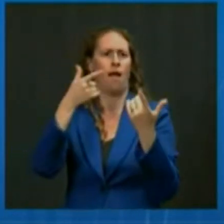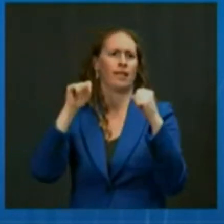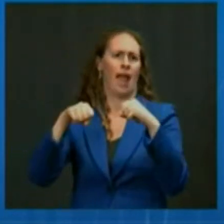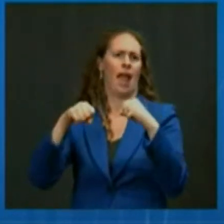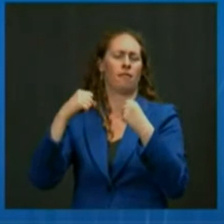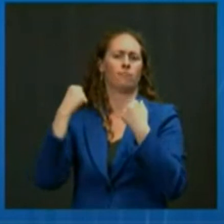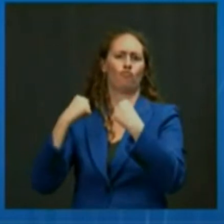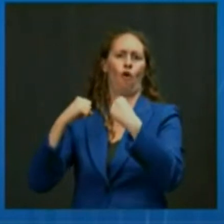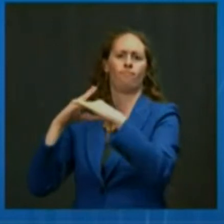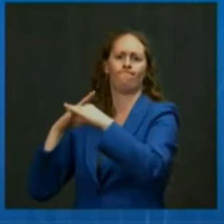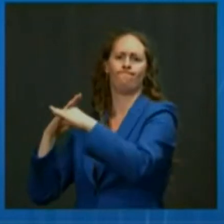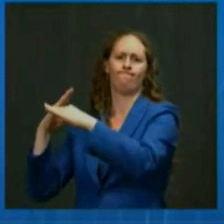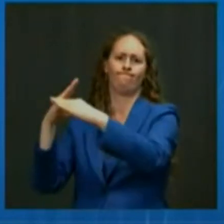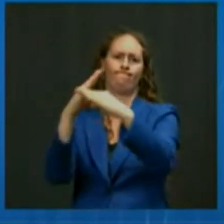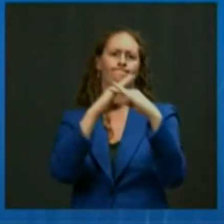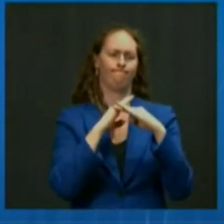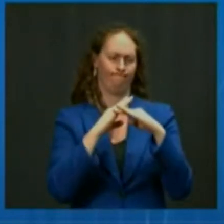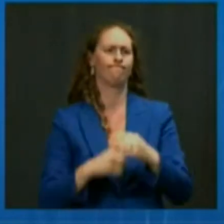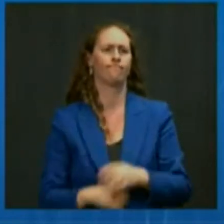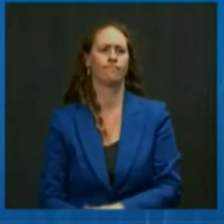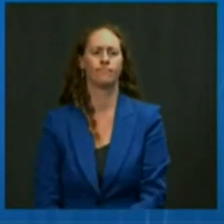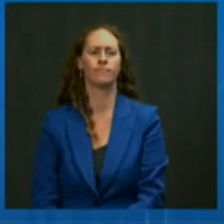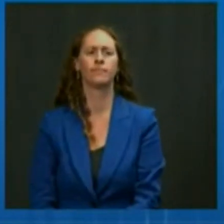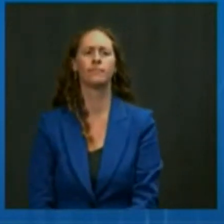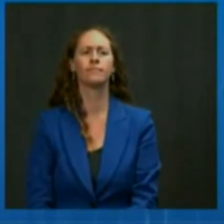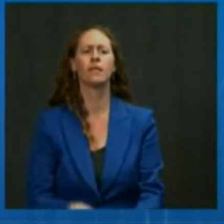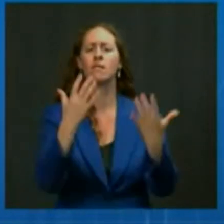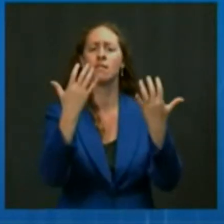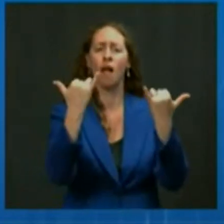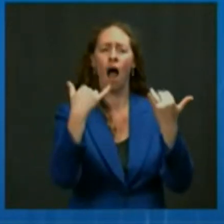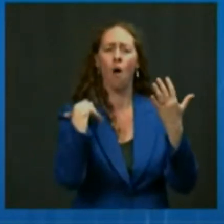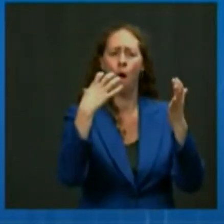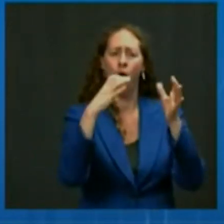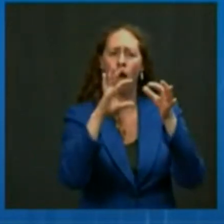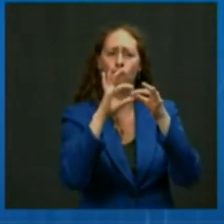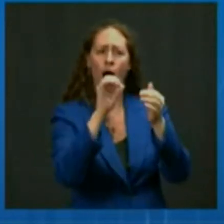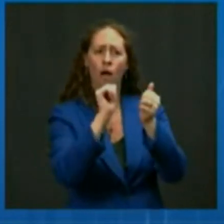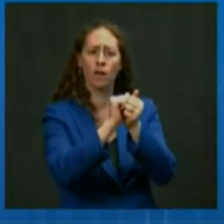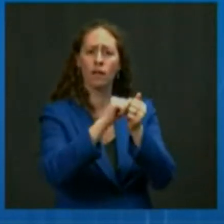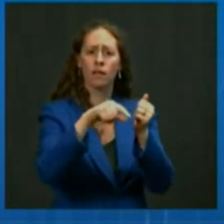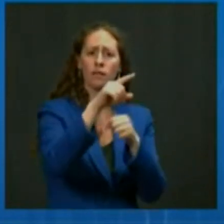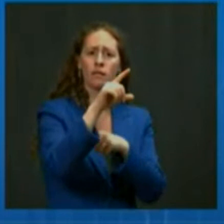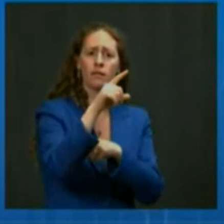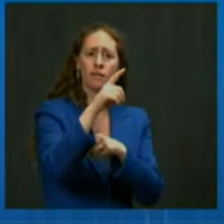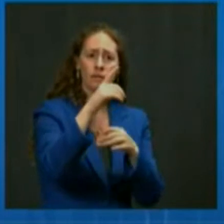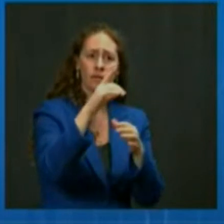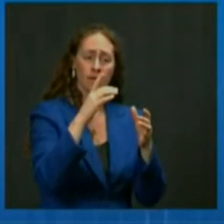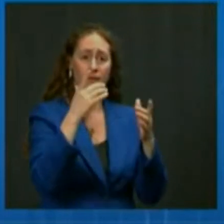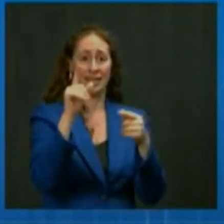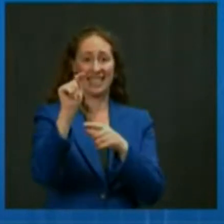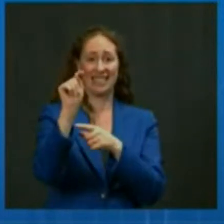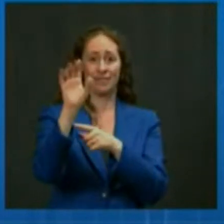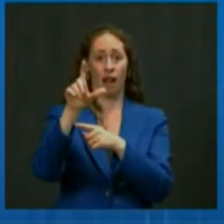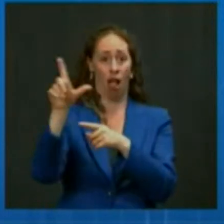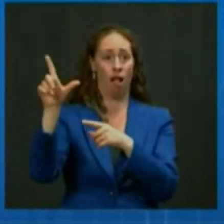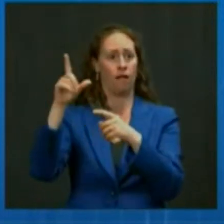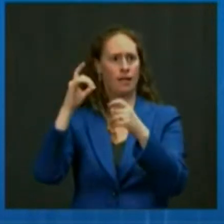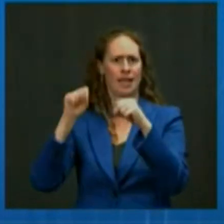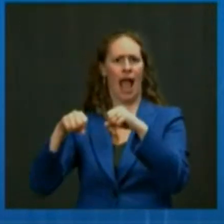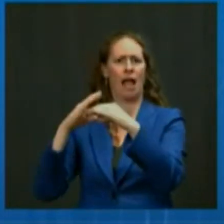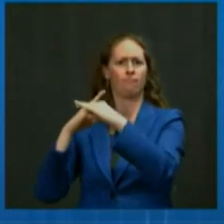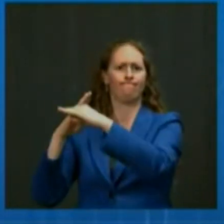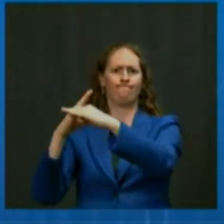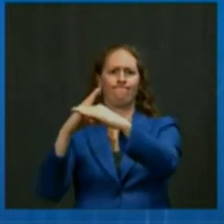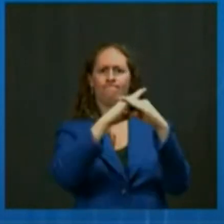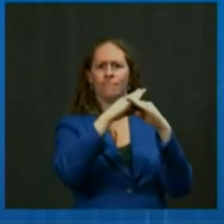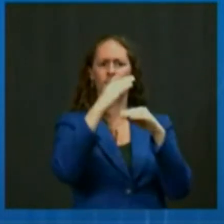of disease in the situation that T cells usually do, in eliminating or blocking against infected